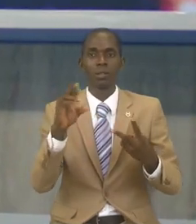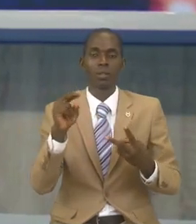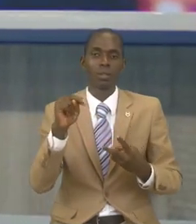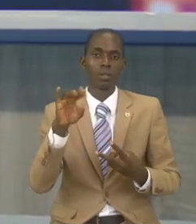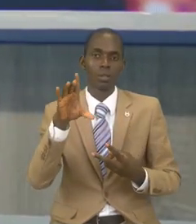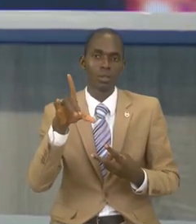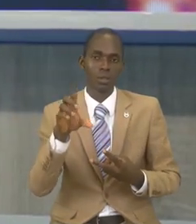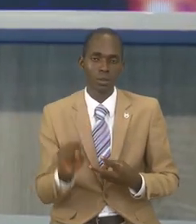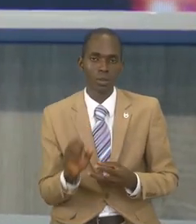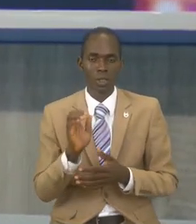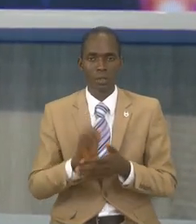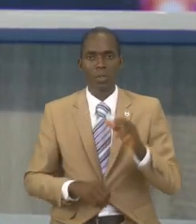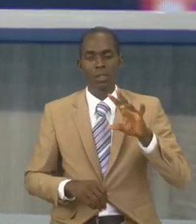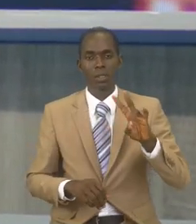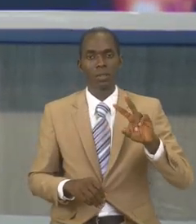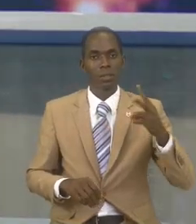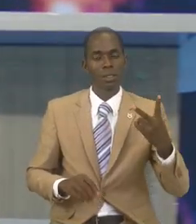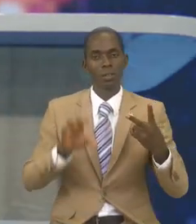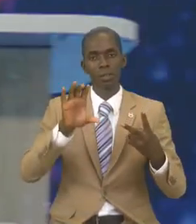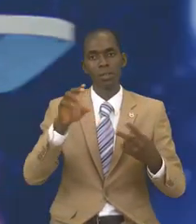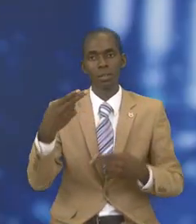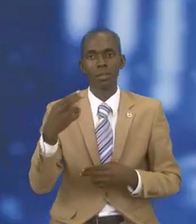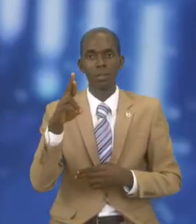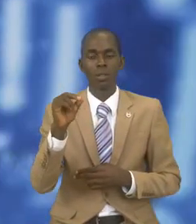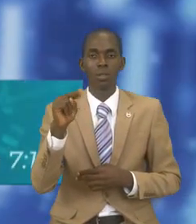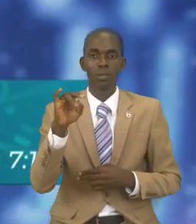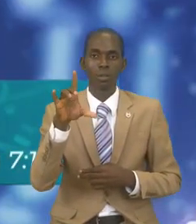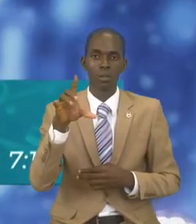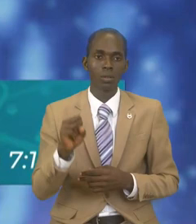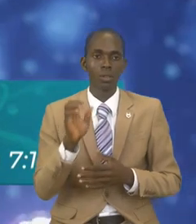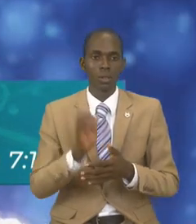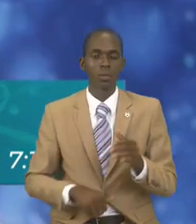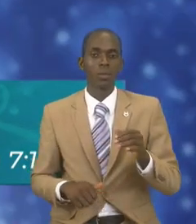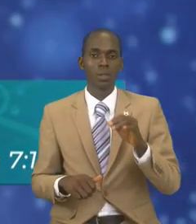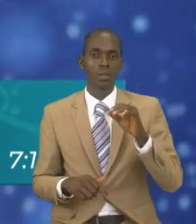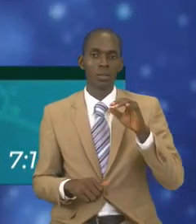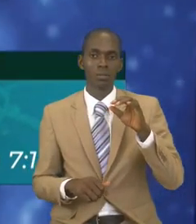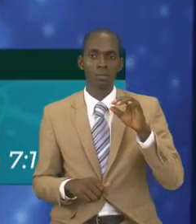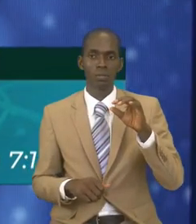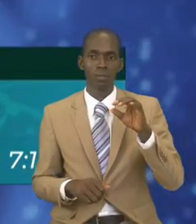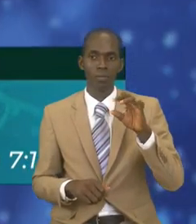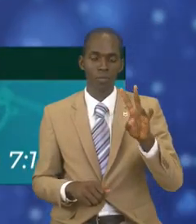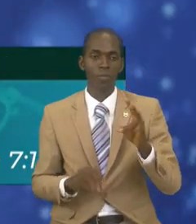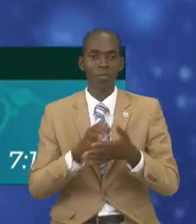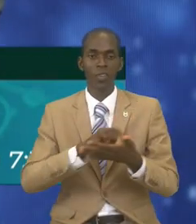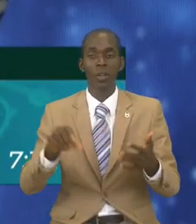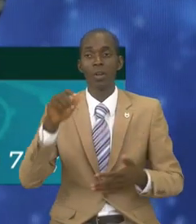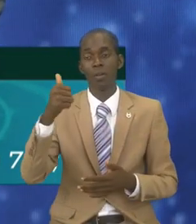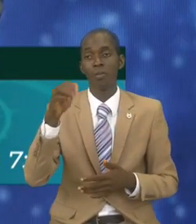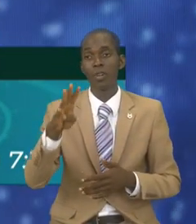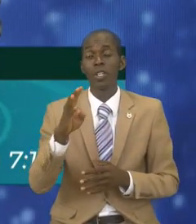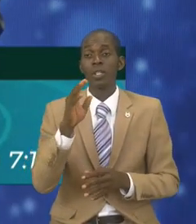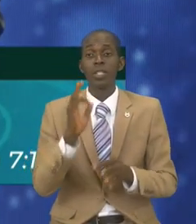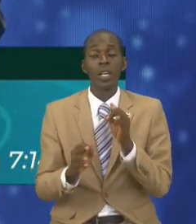14. 2 Chronicles chapter 7, verse 14. If my people which are called by my